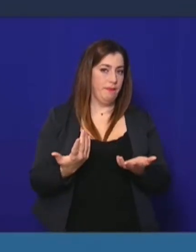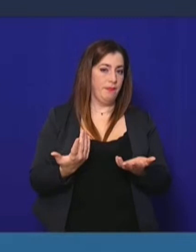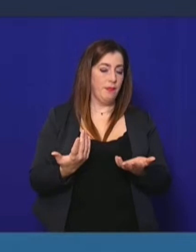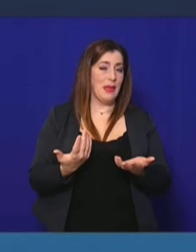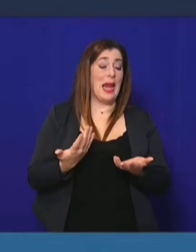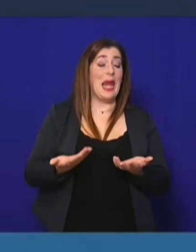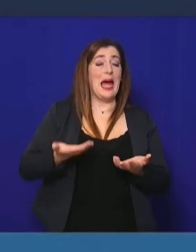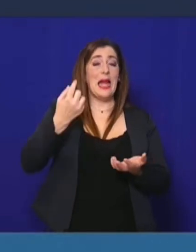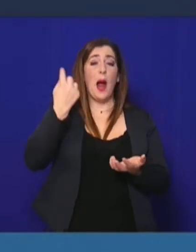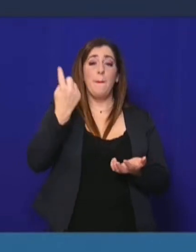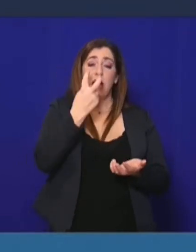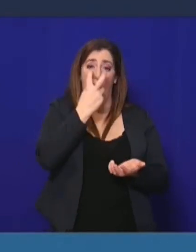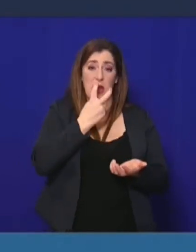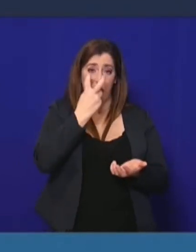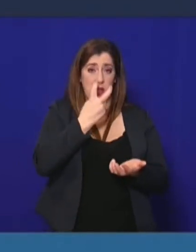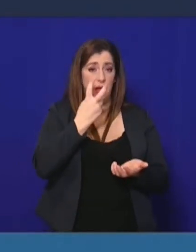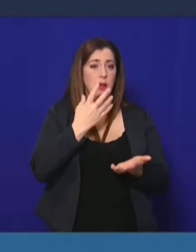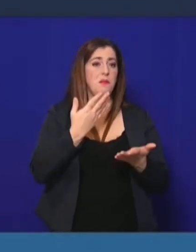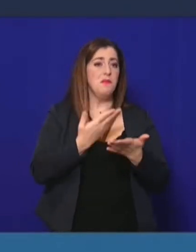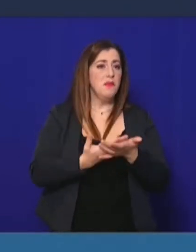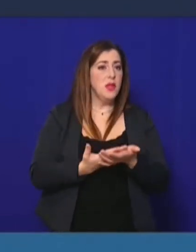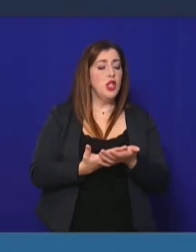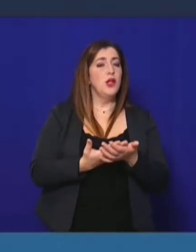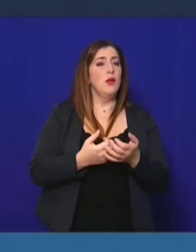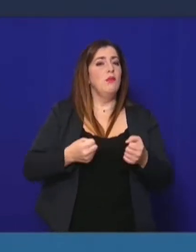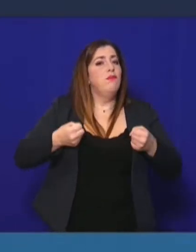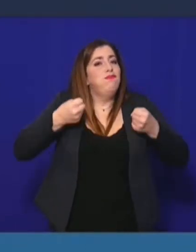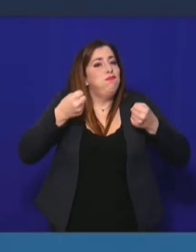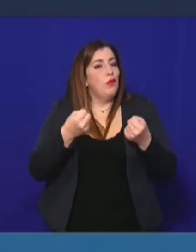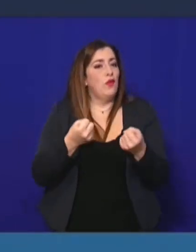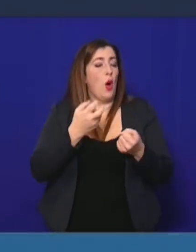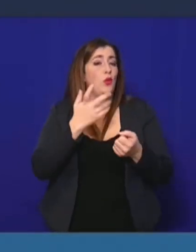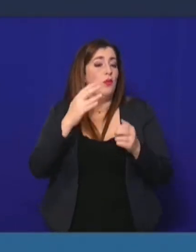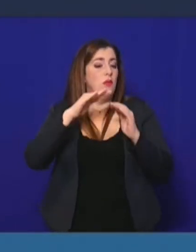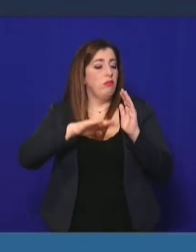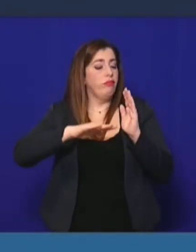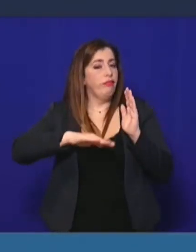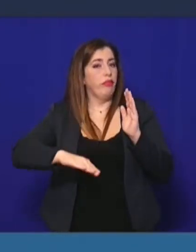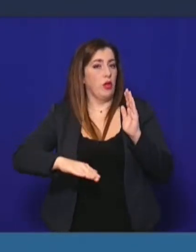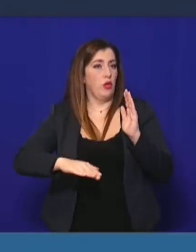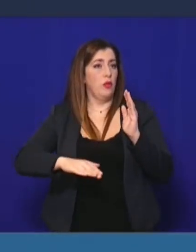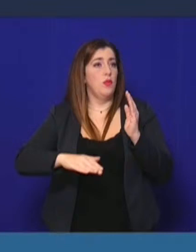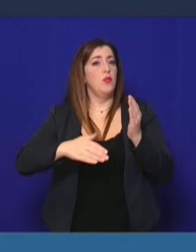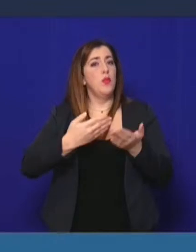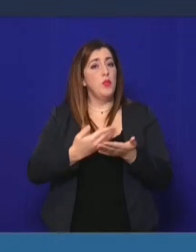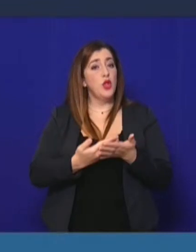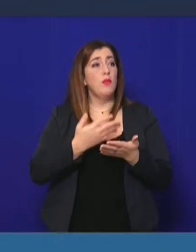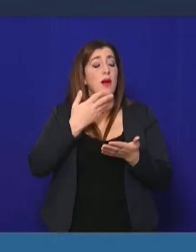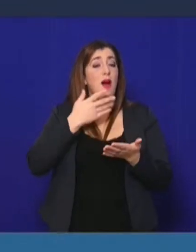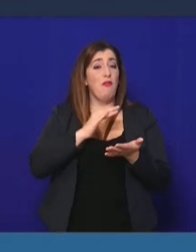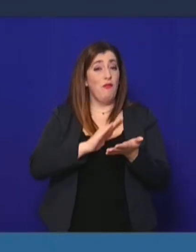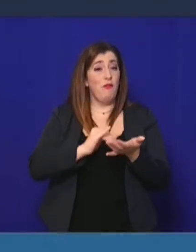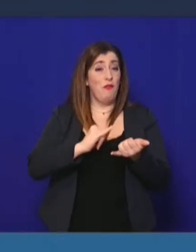nistgħu flimkien inkomplu nżommu n-numri baxxi sakemm aħna nkun nistgħu nkomplu nlaqmu.